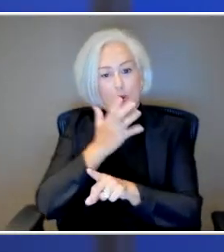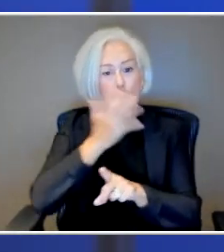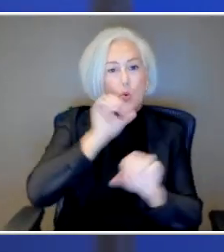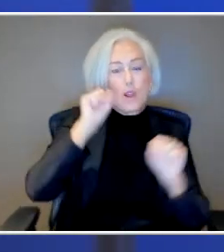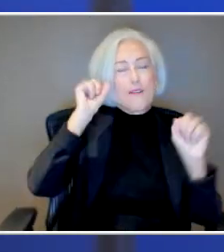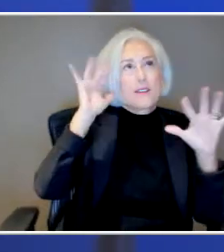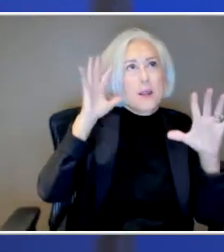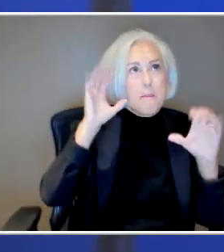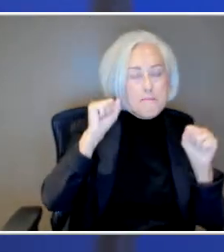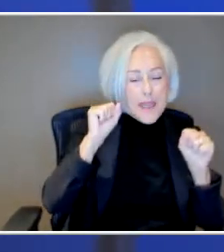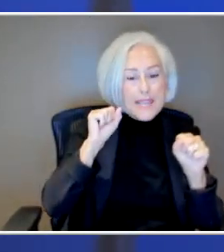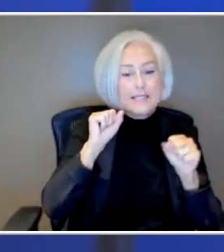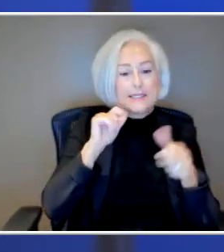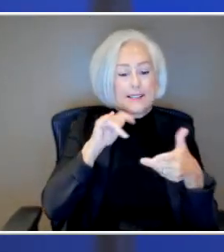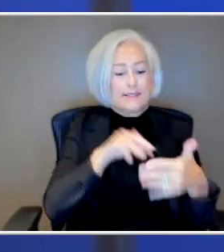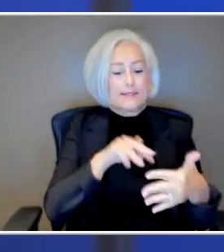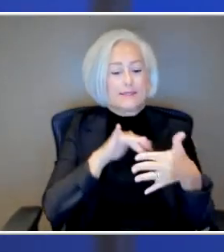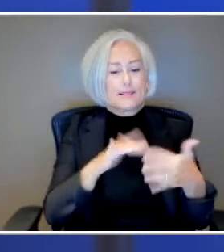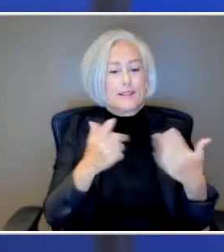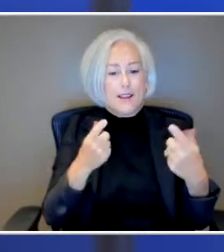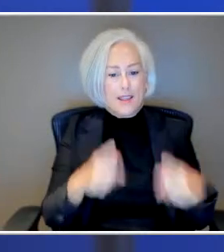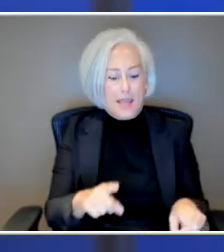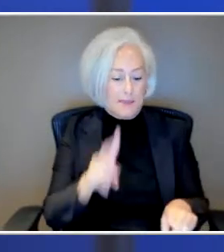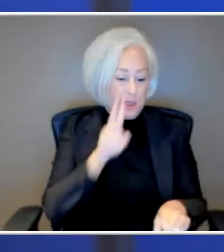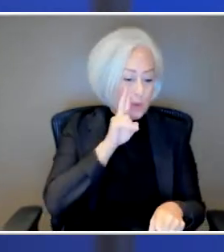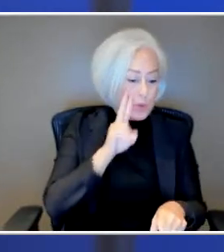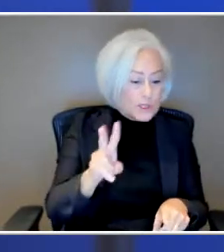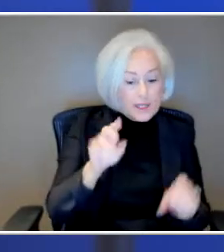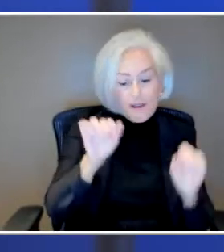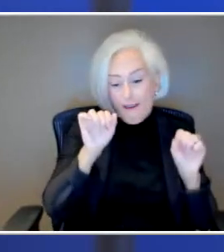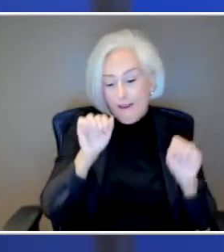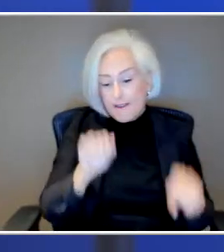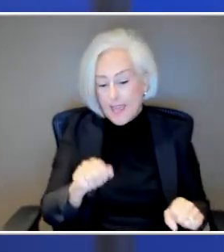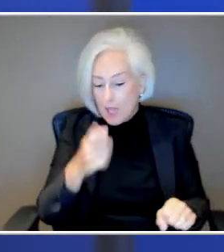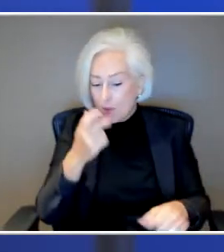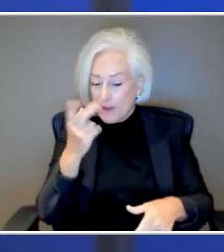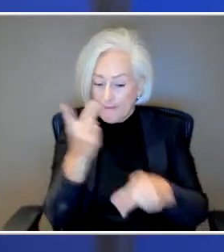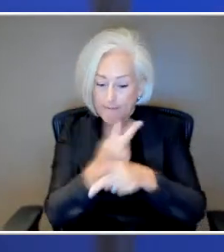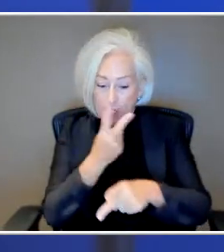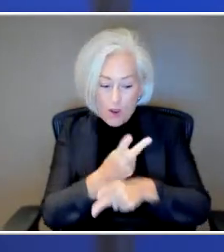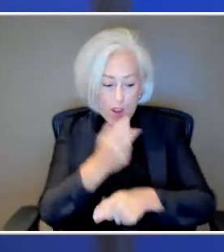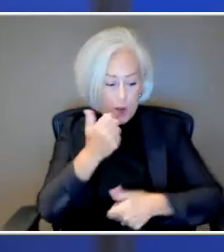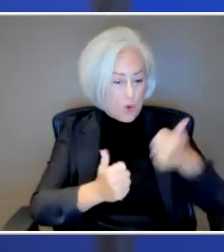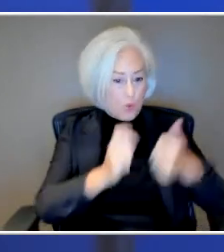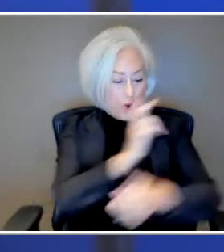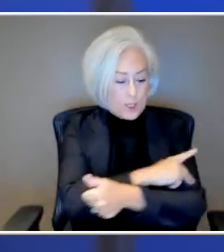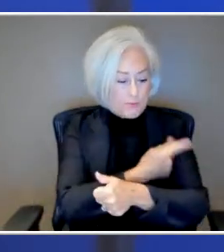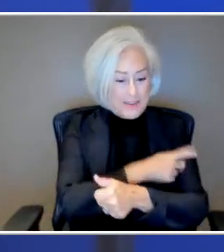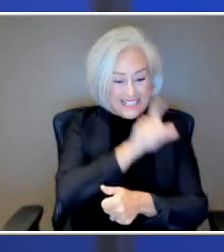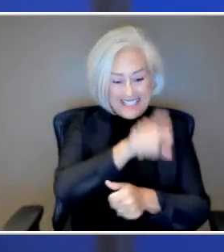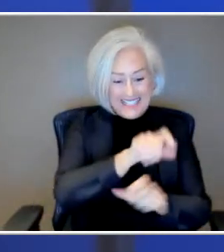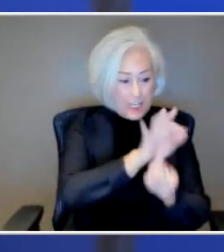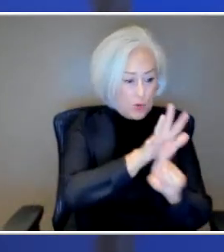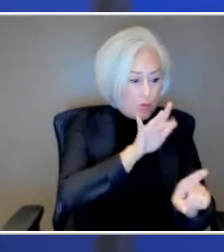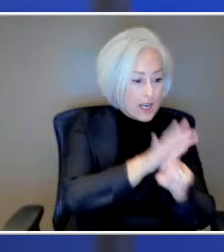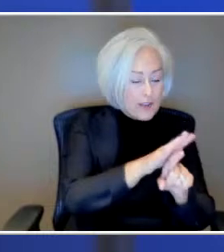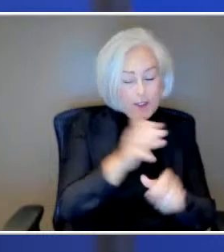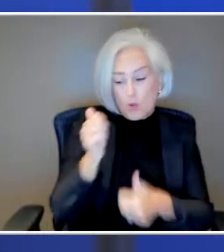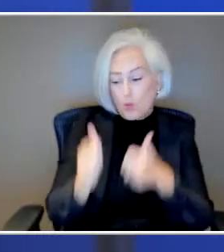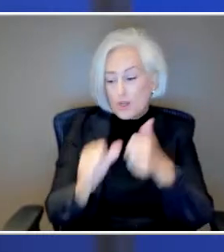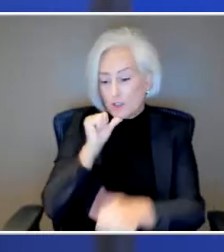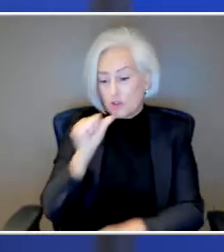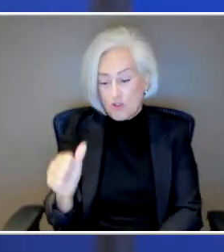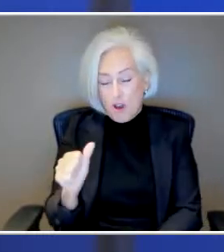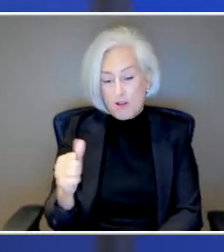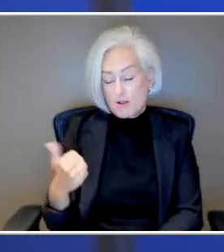open, looking at can we stratify which patients will and will not need radiation. Mm-hmm. Another trial that just came out last